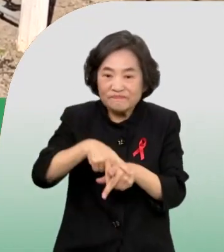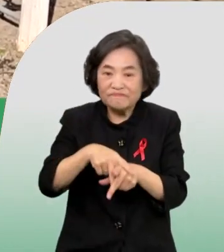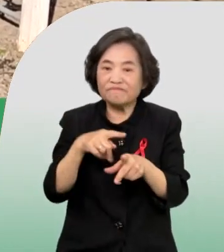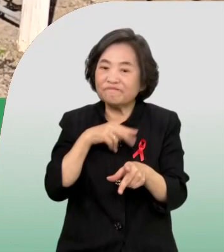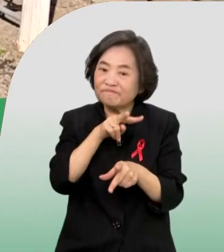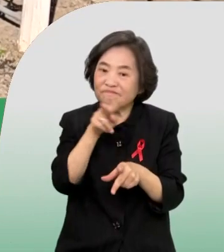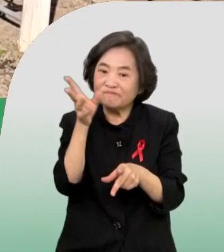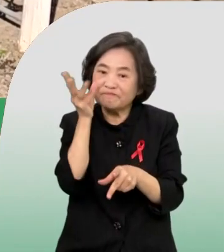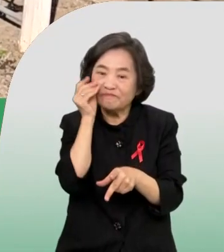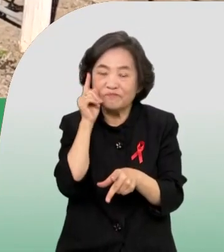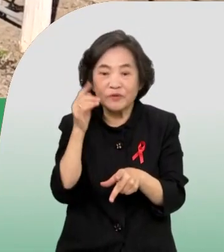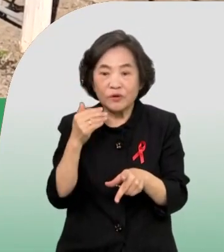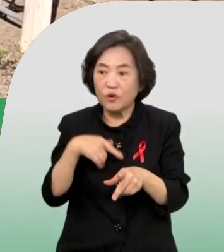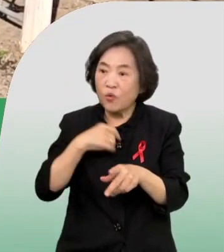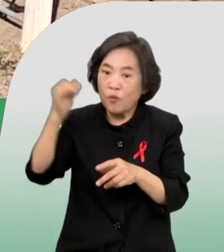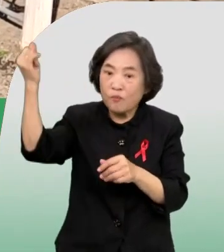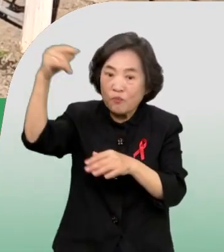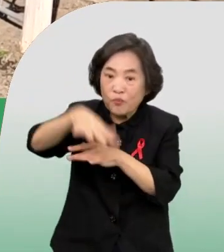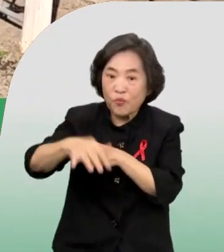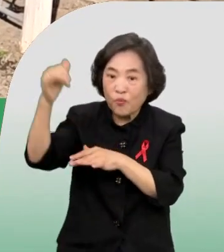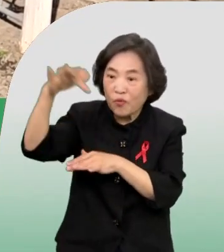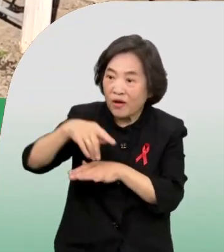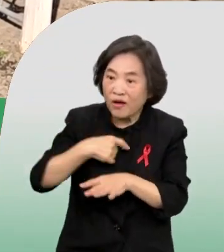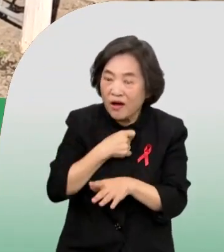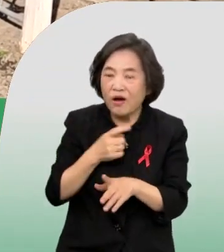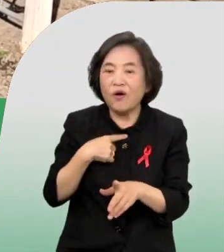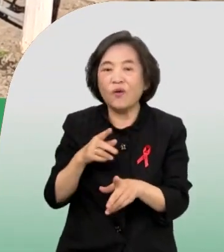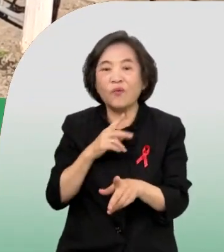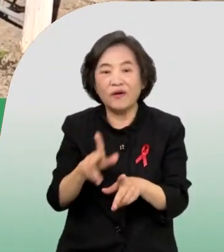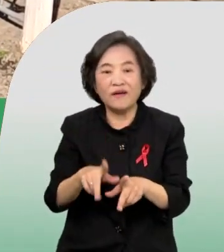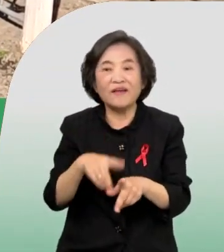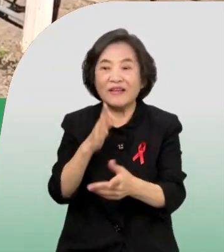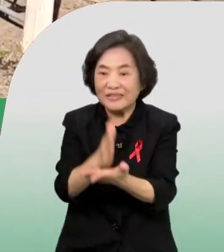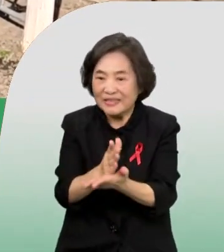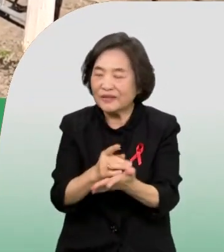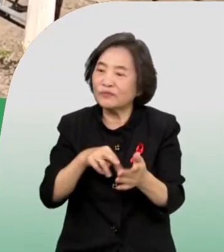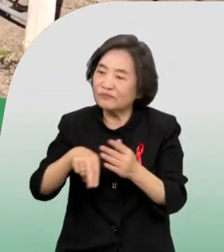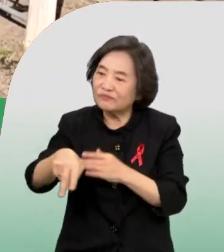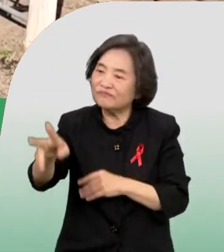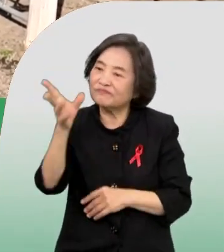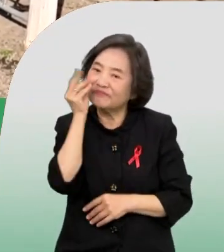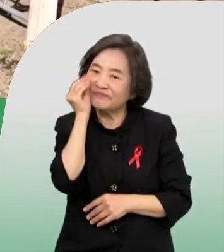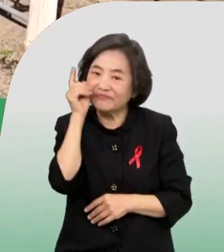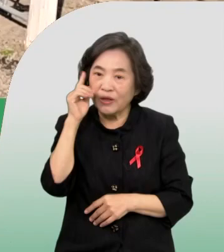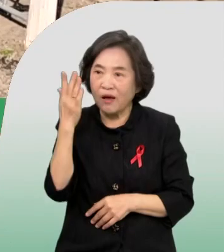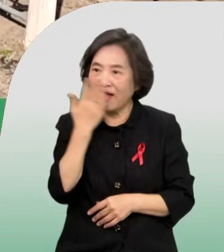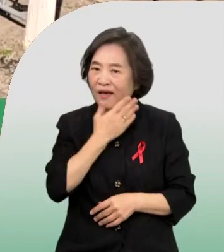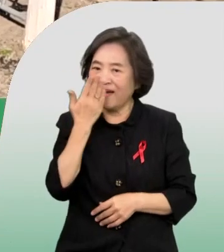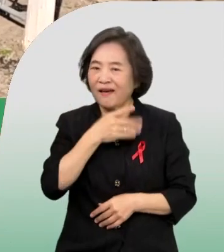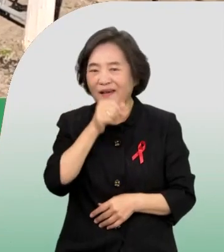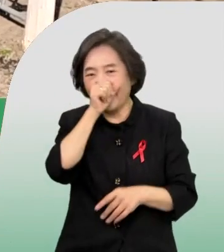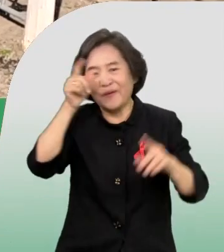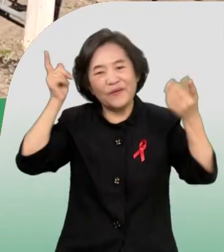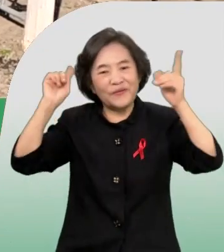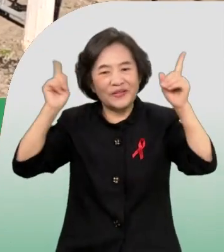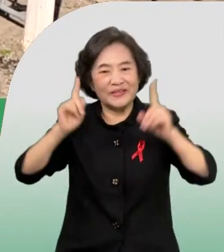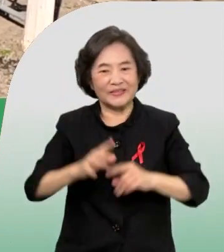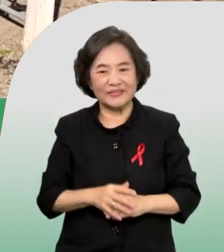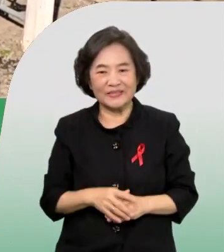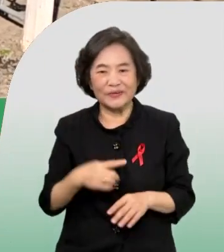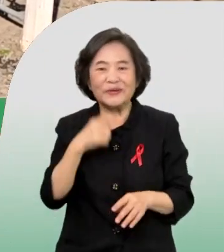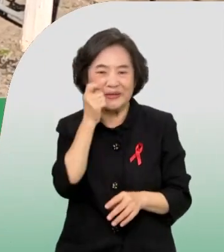unless you walked in, hiked in. But yeah, it was beautiful, a lot of fun, and like I said, if you love animals,